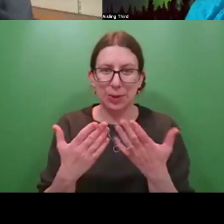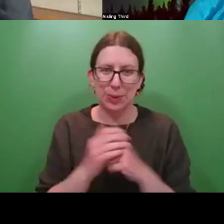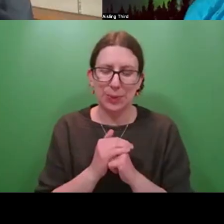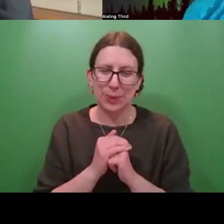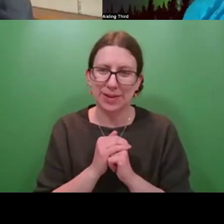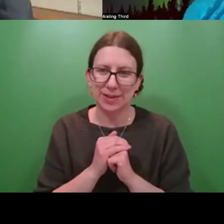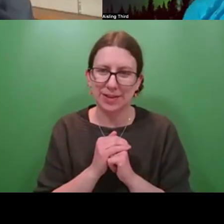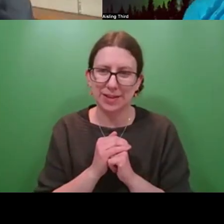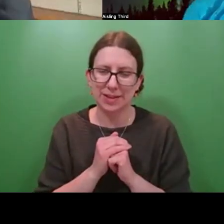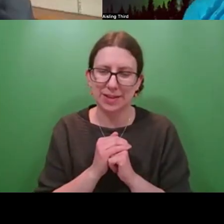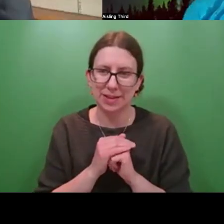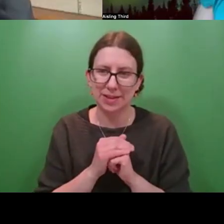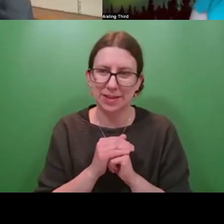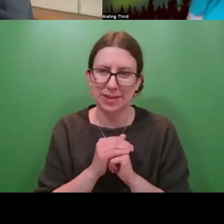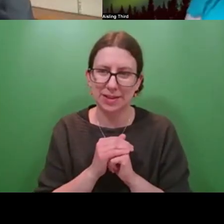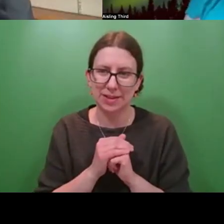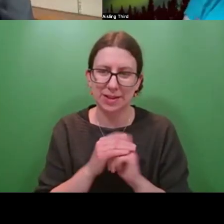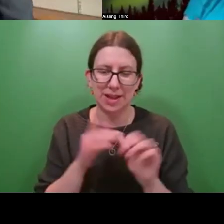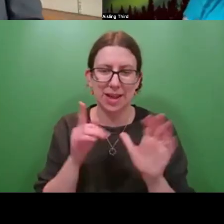Thank you.